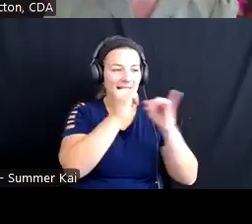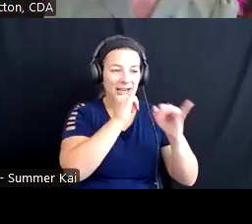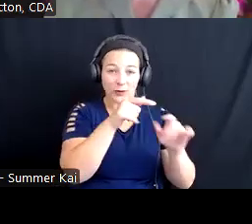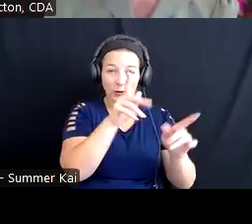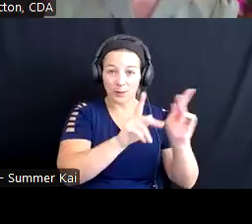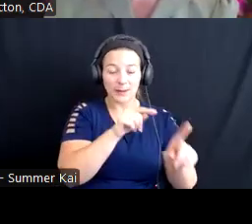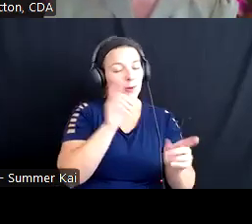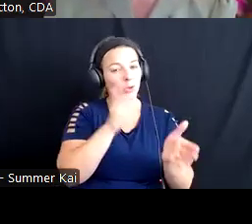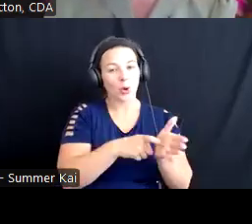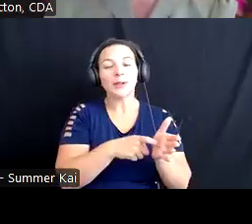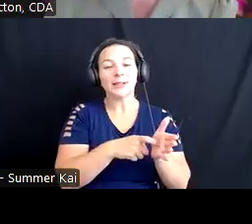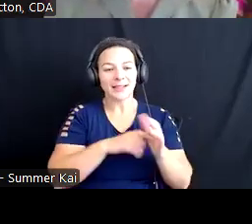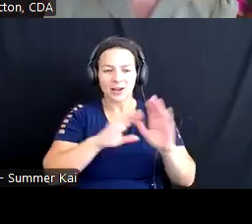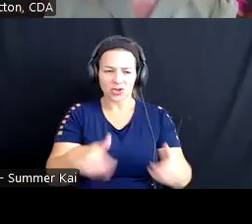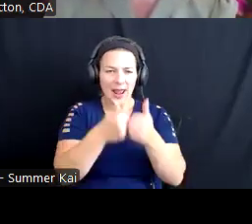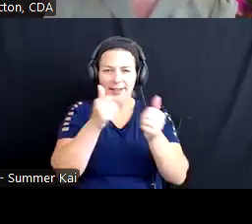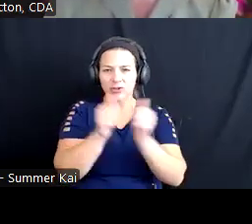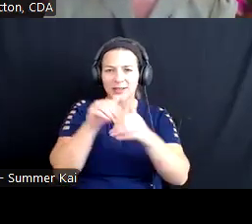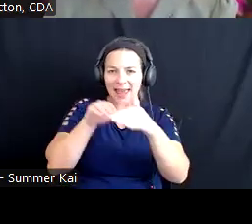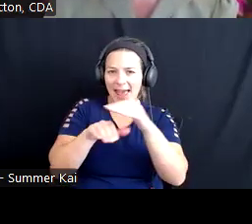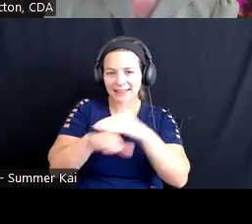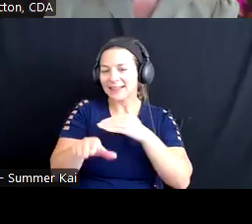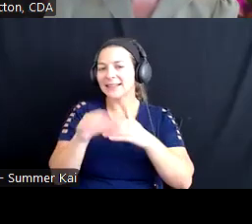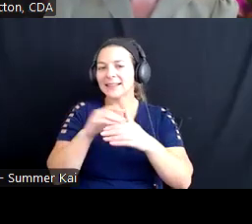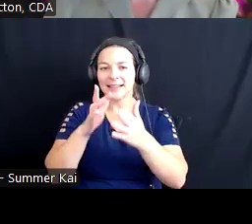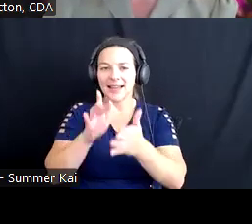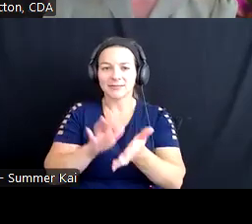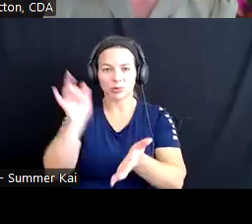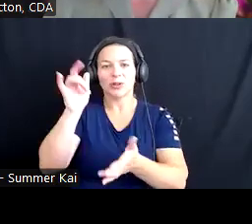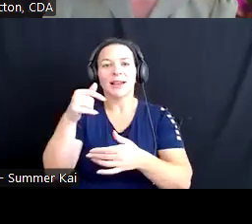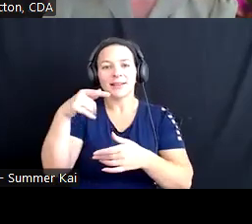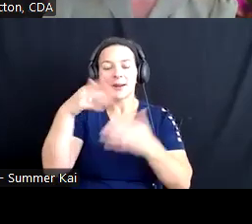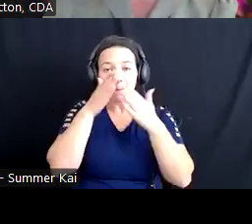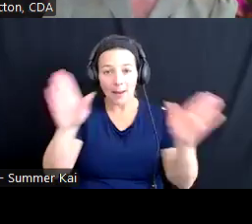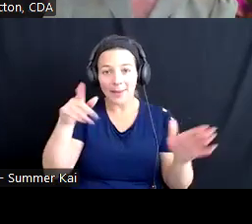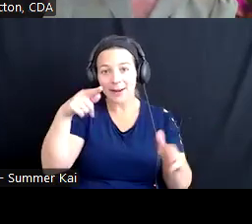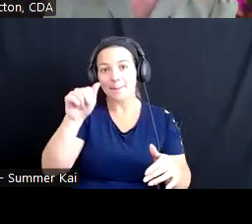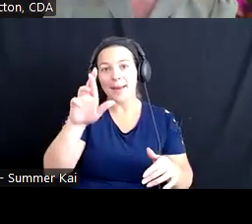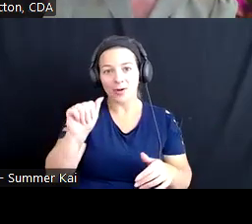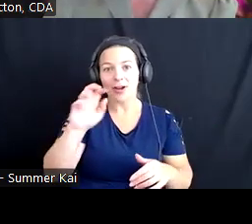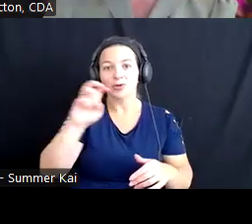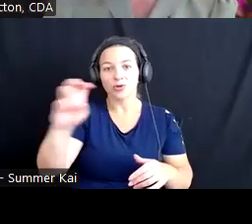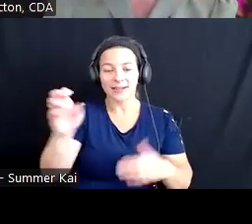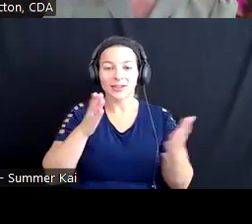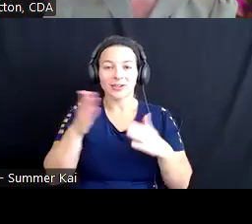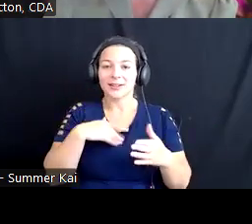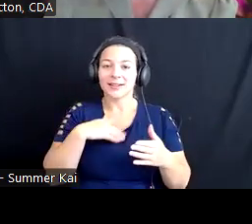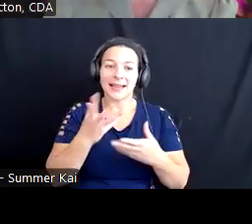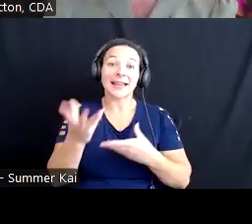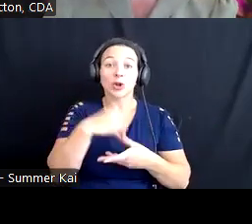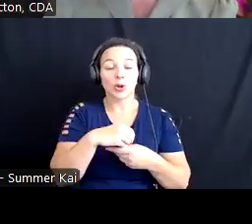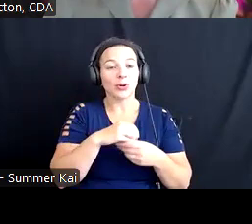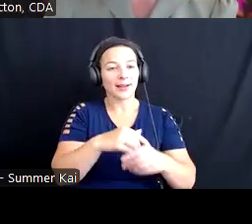with accessing and using public paratransit services, including lengthy and burdensome